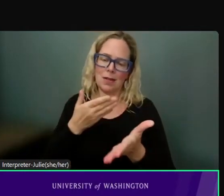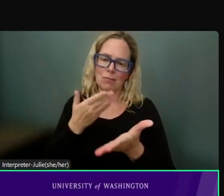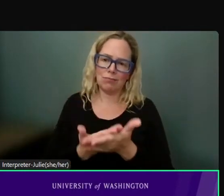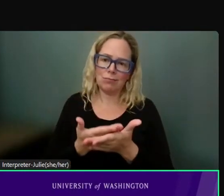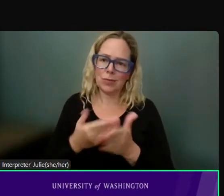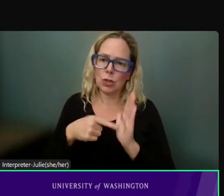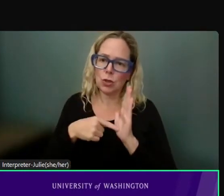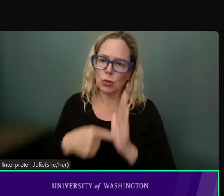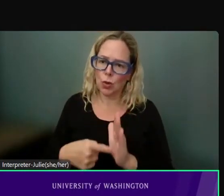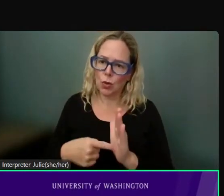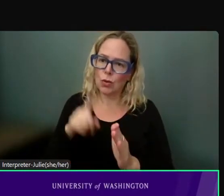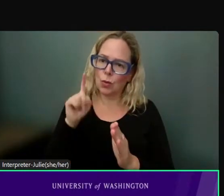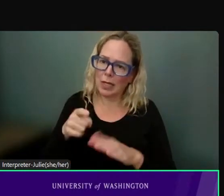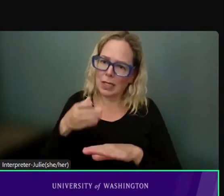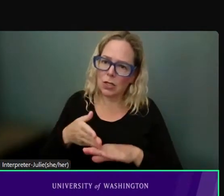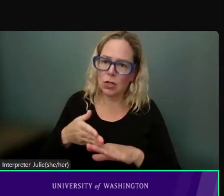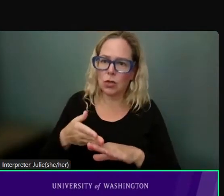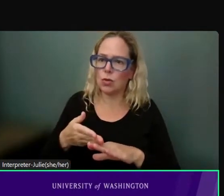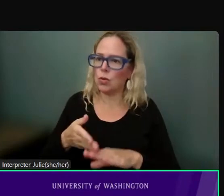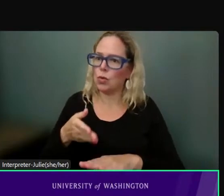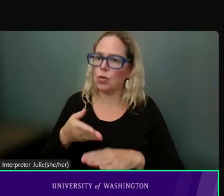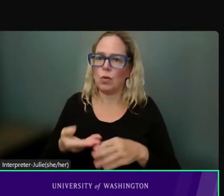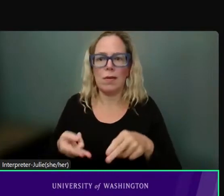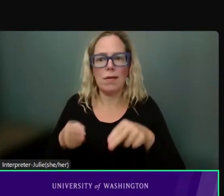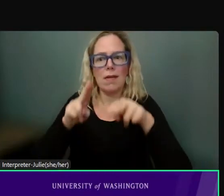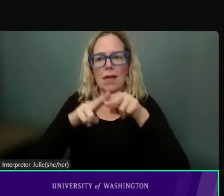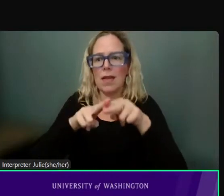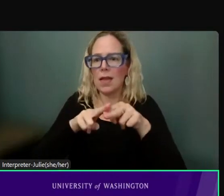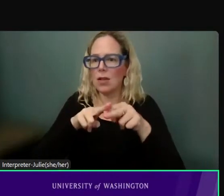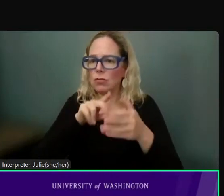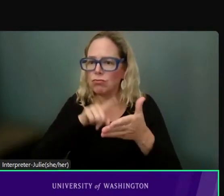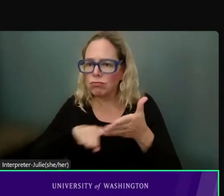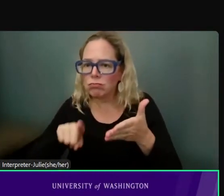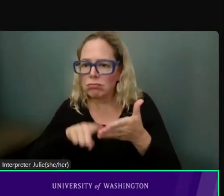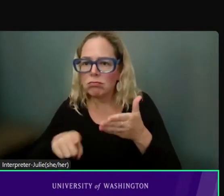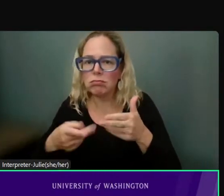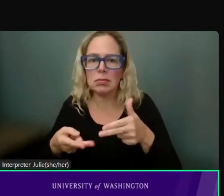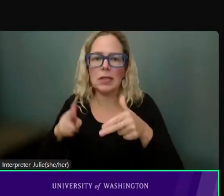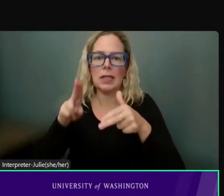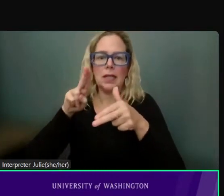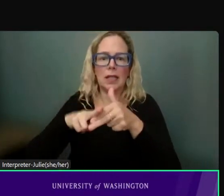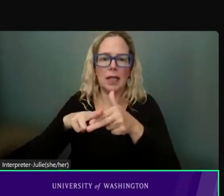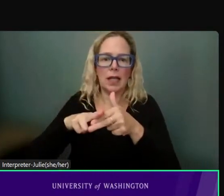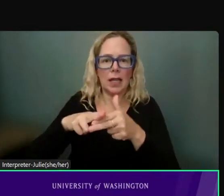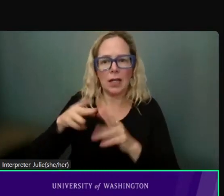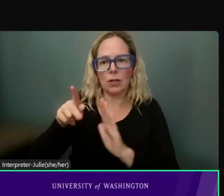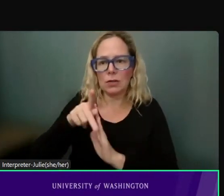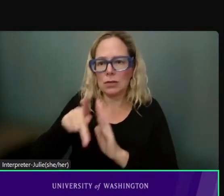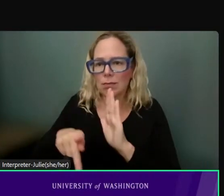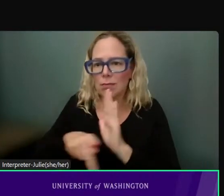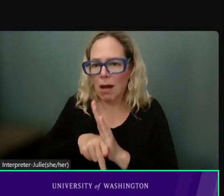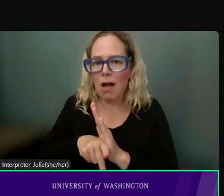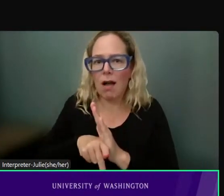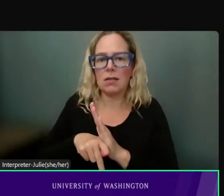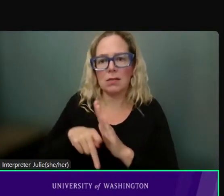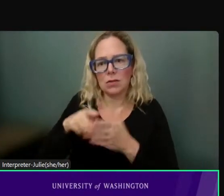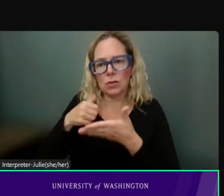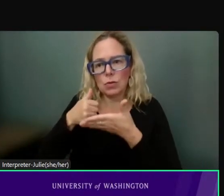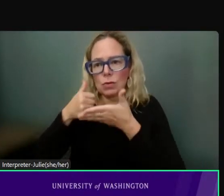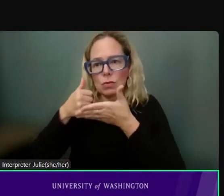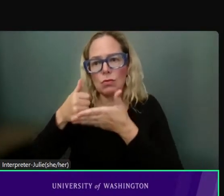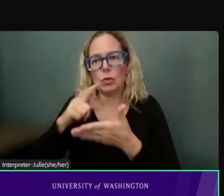increase entry and retention of people with disabilities. Also, we should consider the intersectionality of those